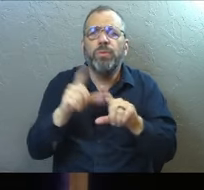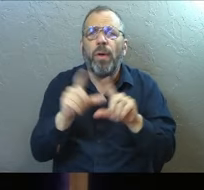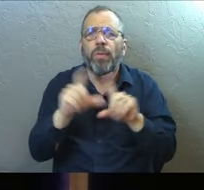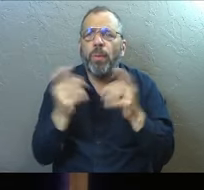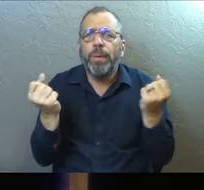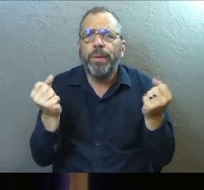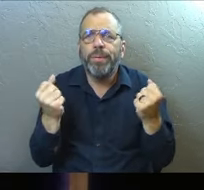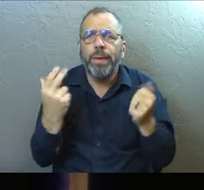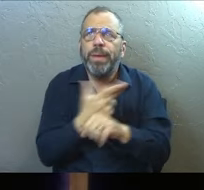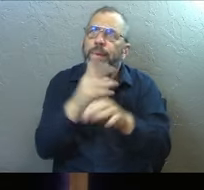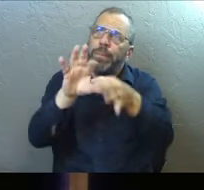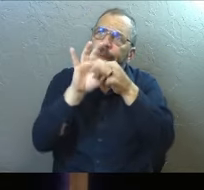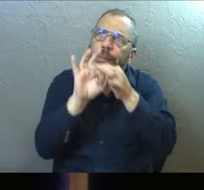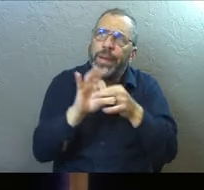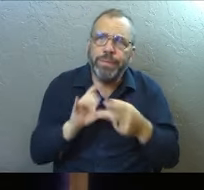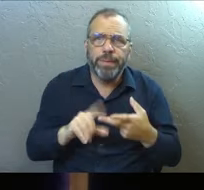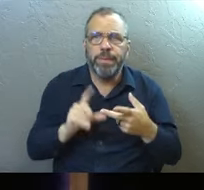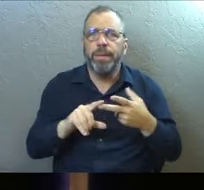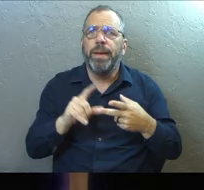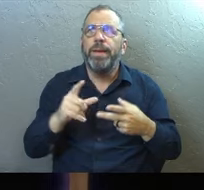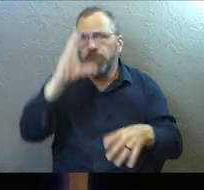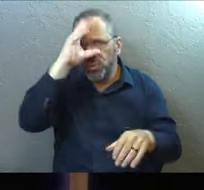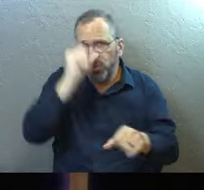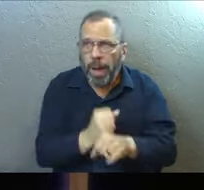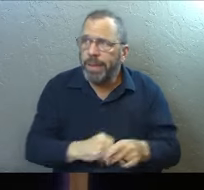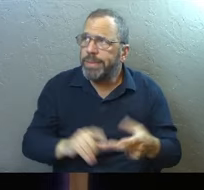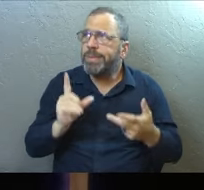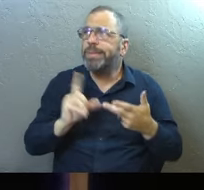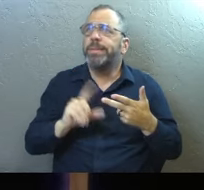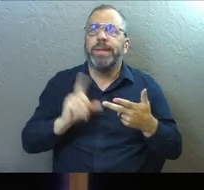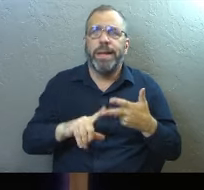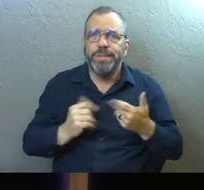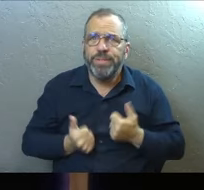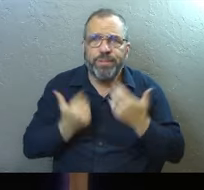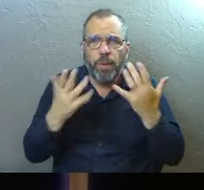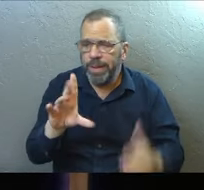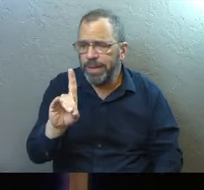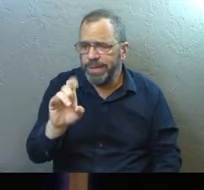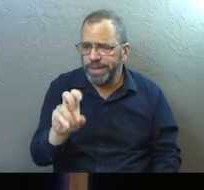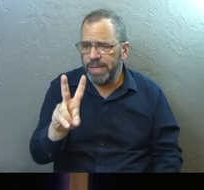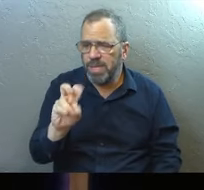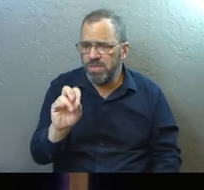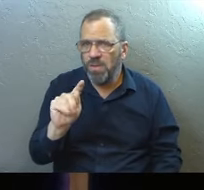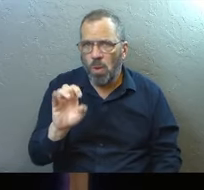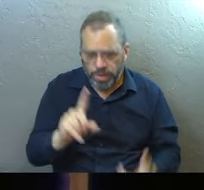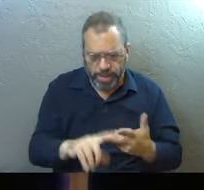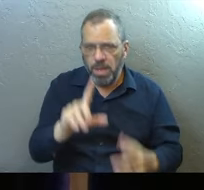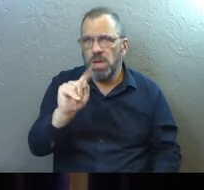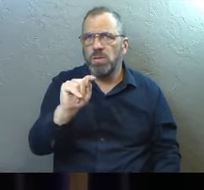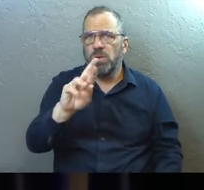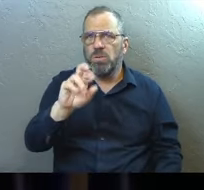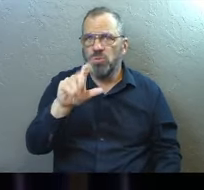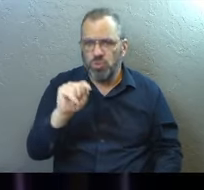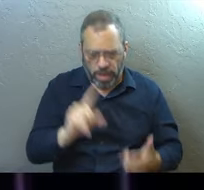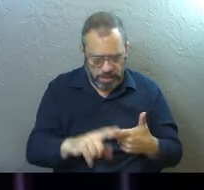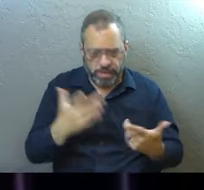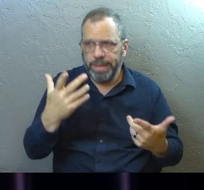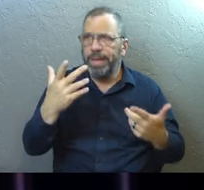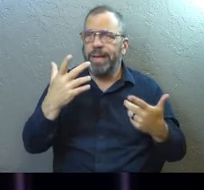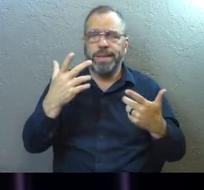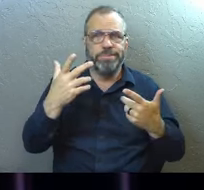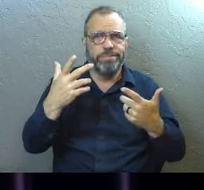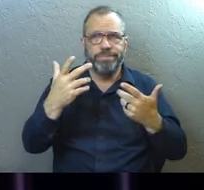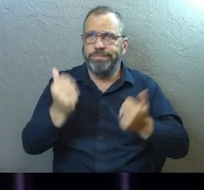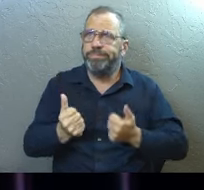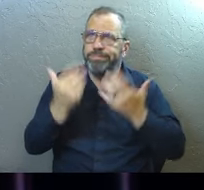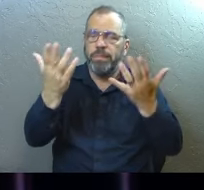wants relationship, and God wants you to trust him, and God wants your life fully devoted and all those things. But I think that there's a very common experience for a lot of us,